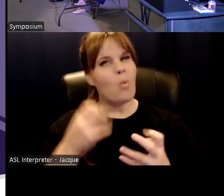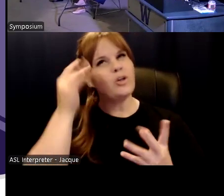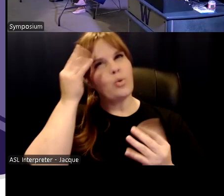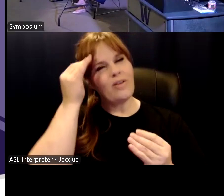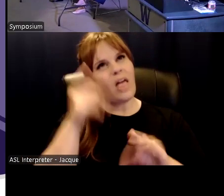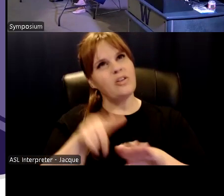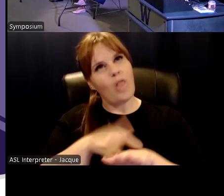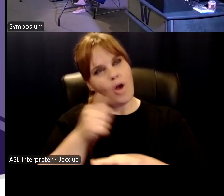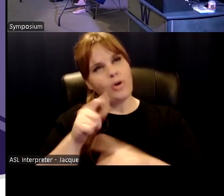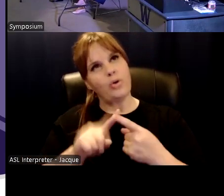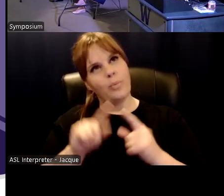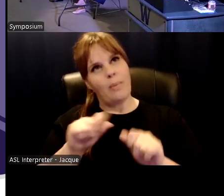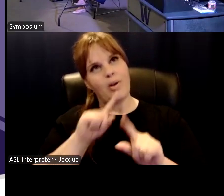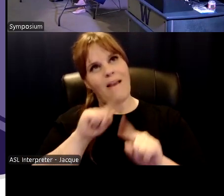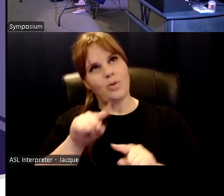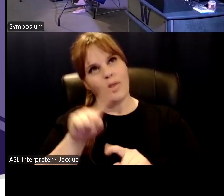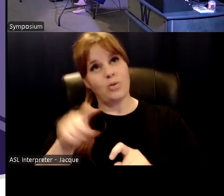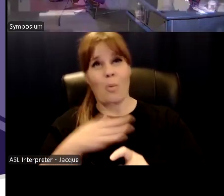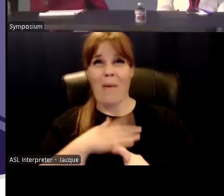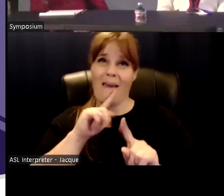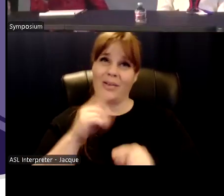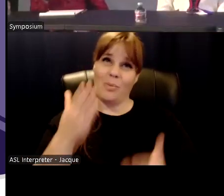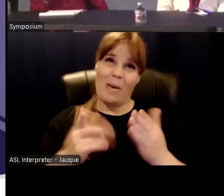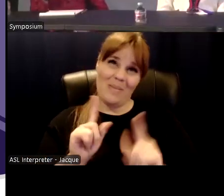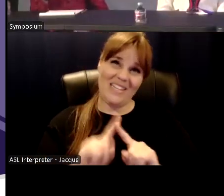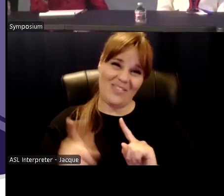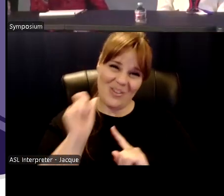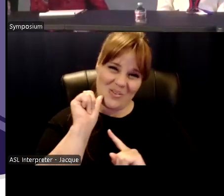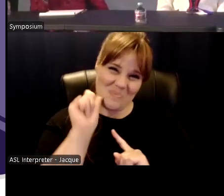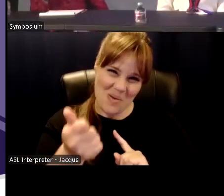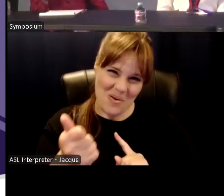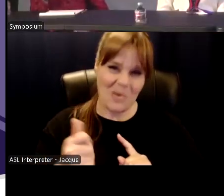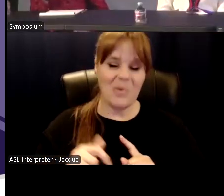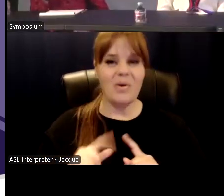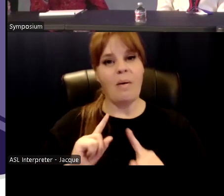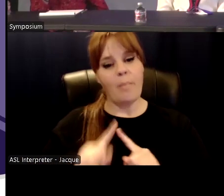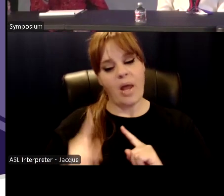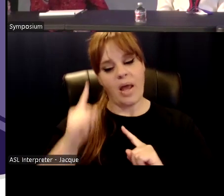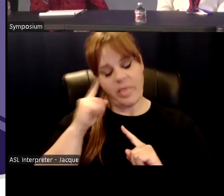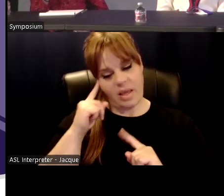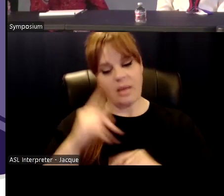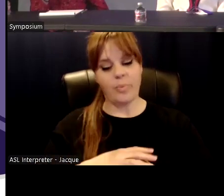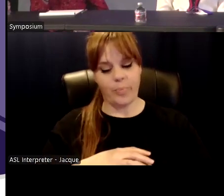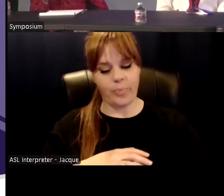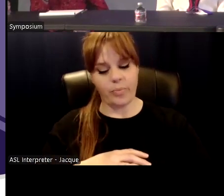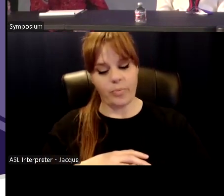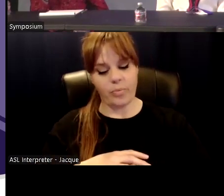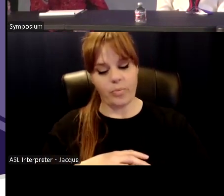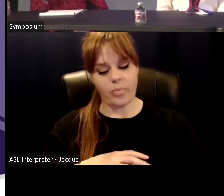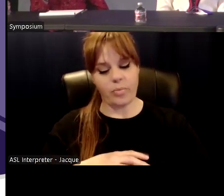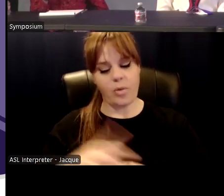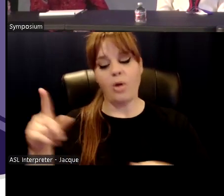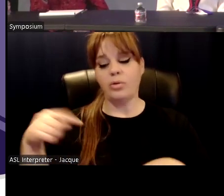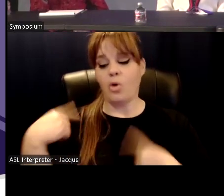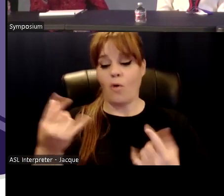this question, so my answer might be different tomorrow. But I think what I've heard from patients today